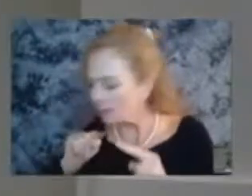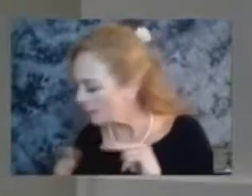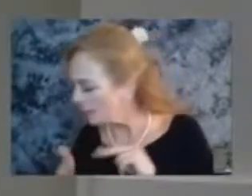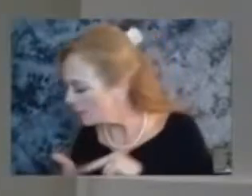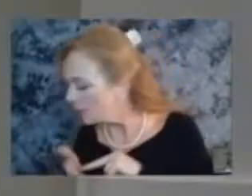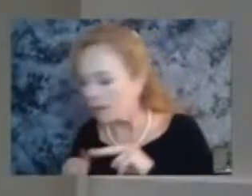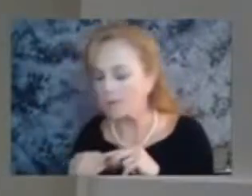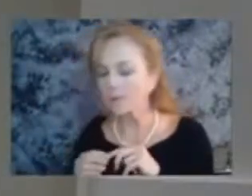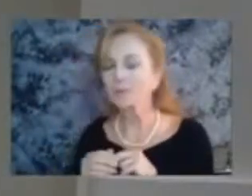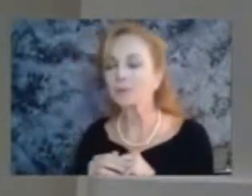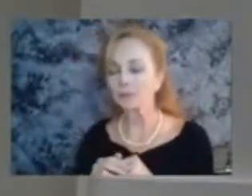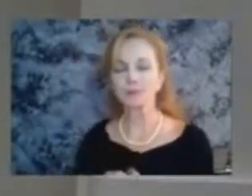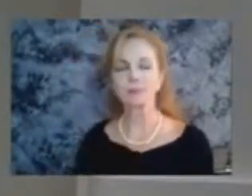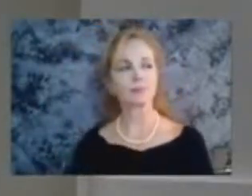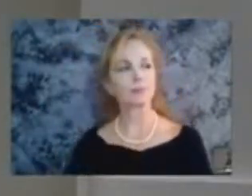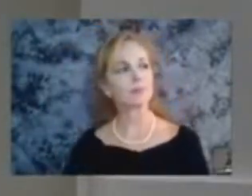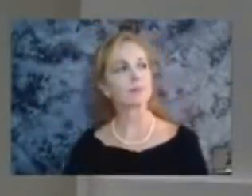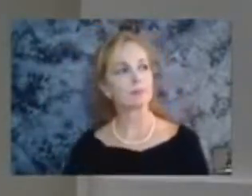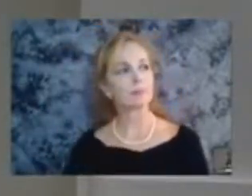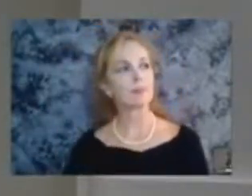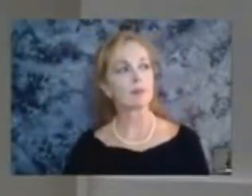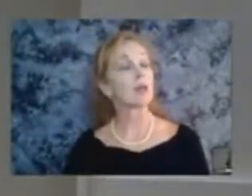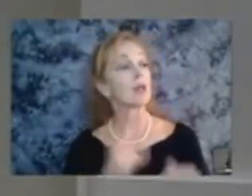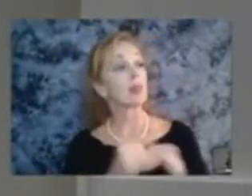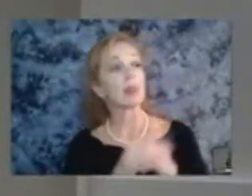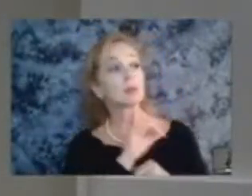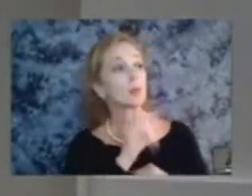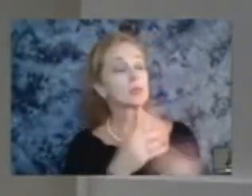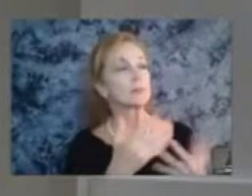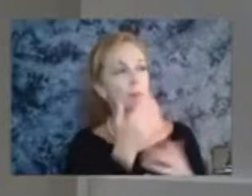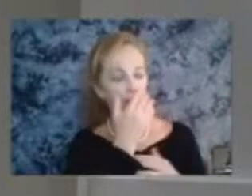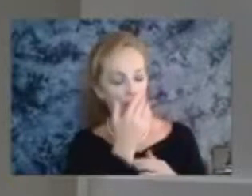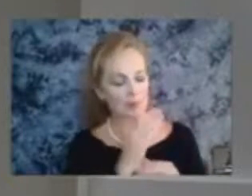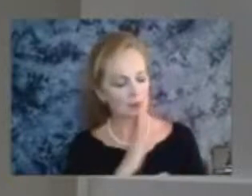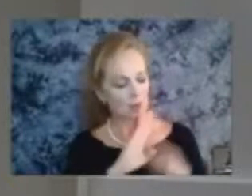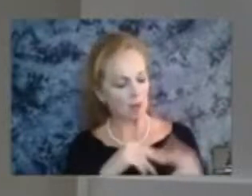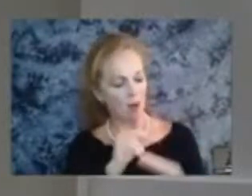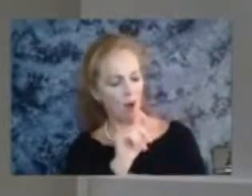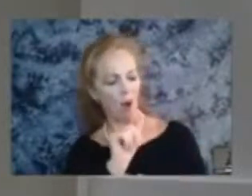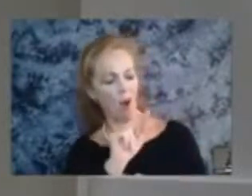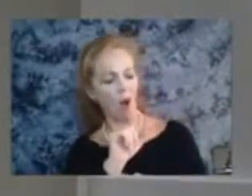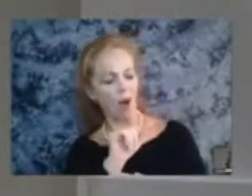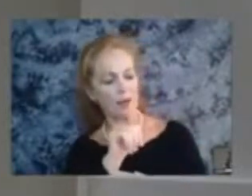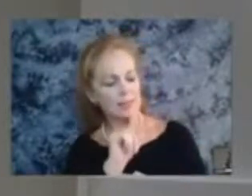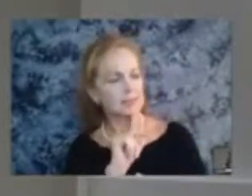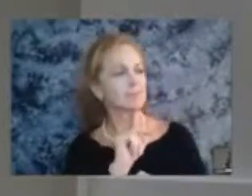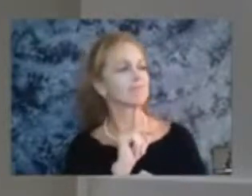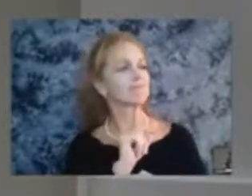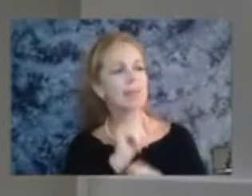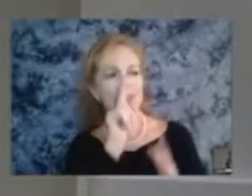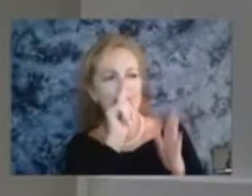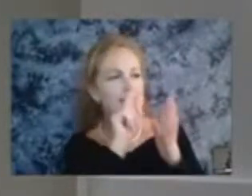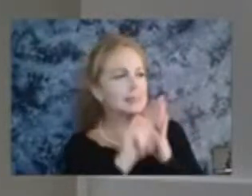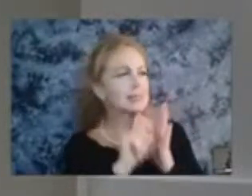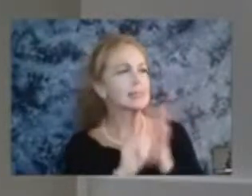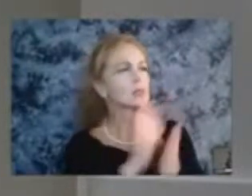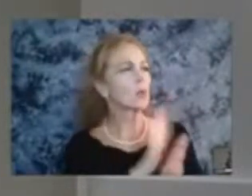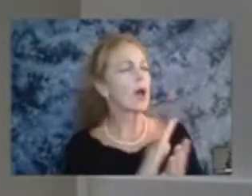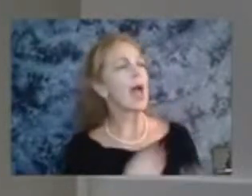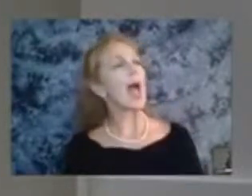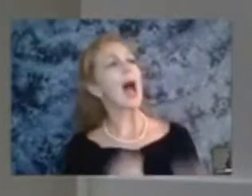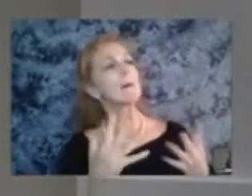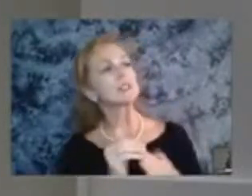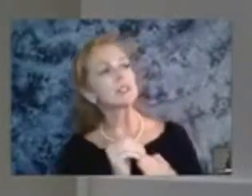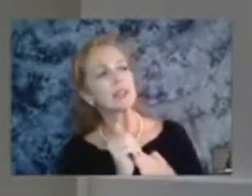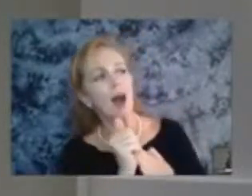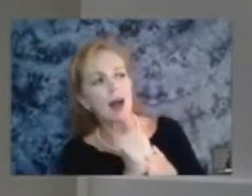so more generally, when we're talking about audits and we're talking about assessing schools, how much guidance is the district going to be giving to